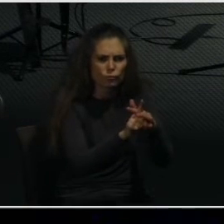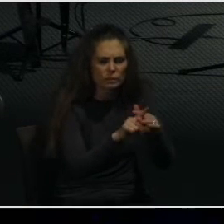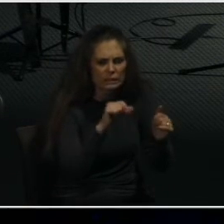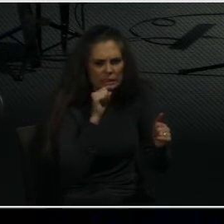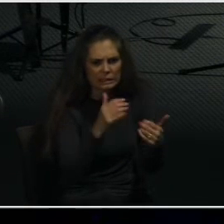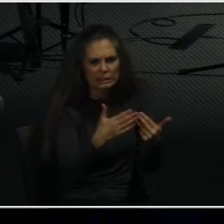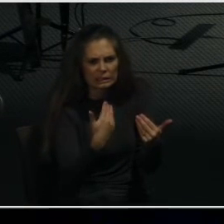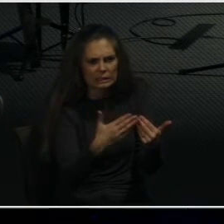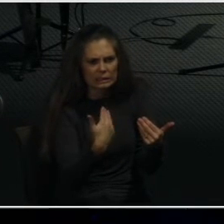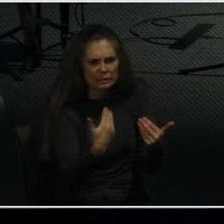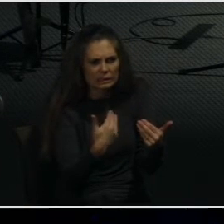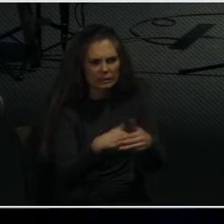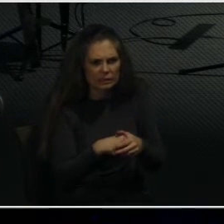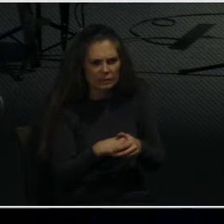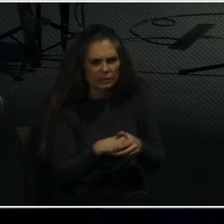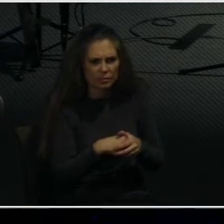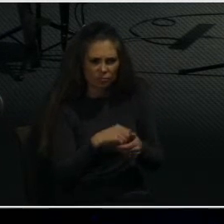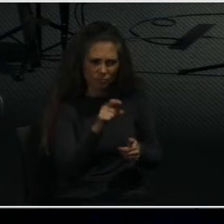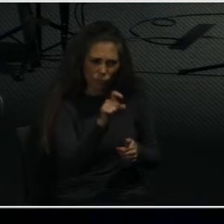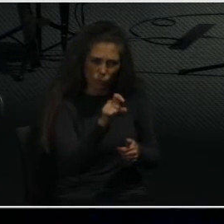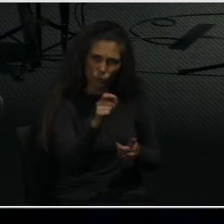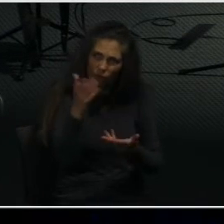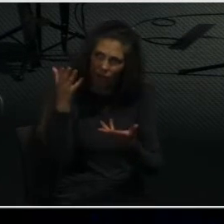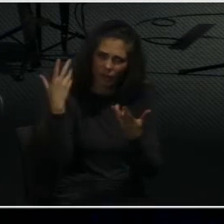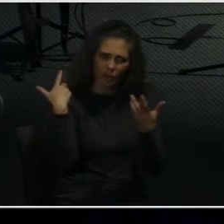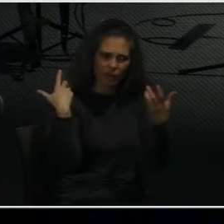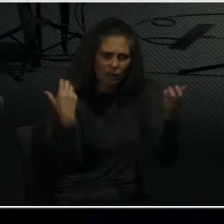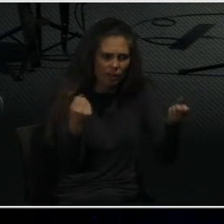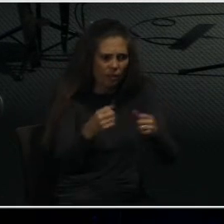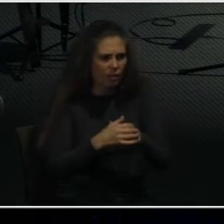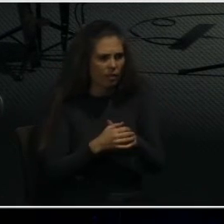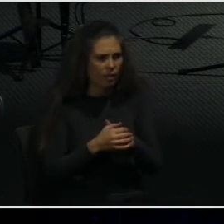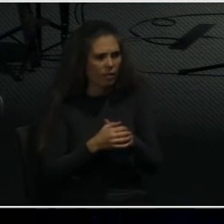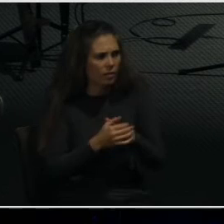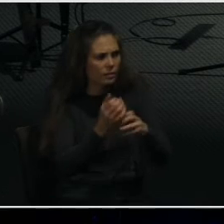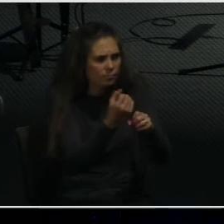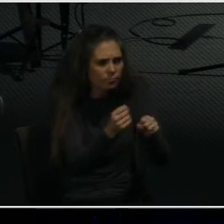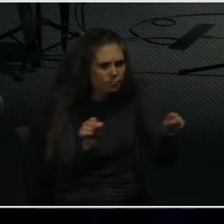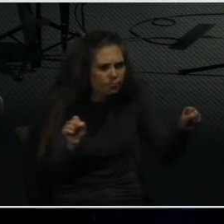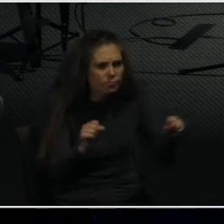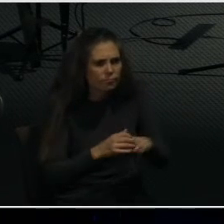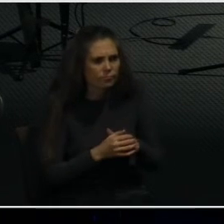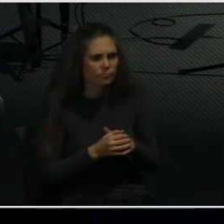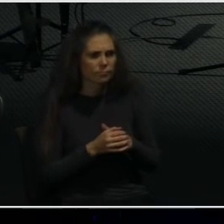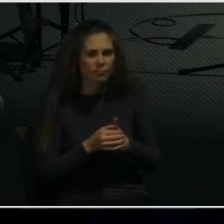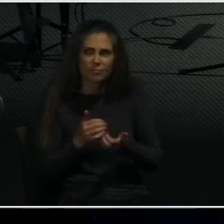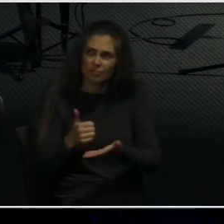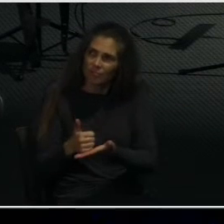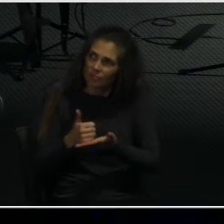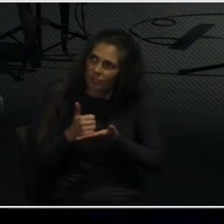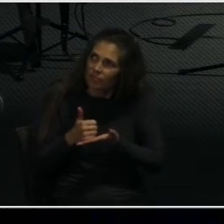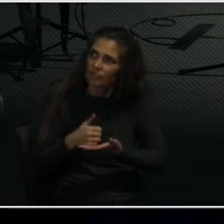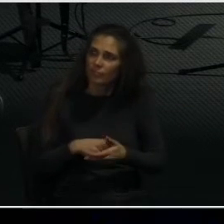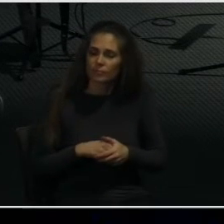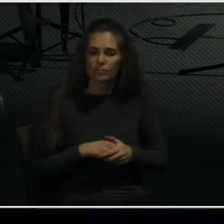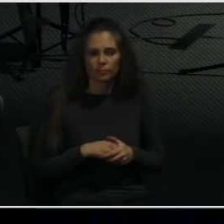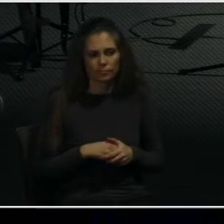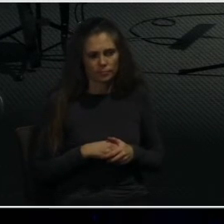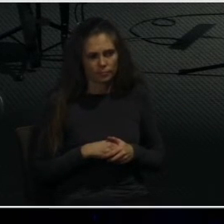And you just need the Lord's healing and saving and restoring.